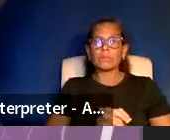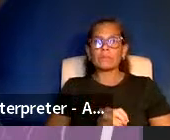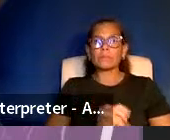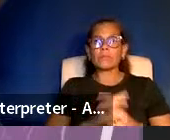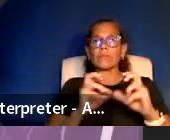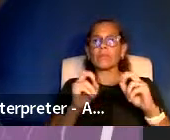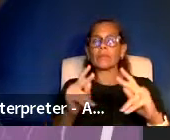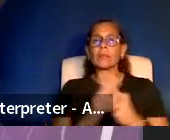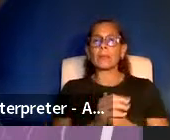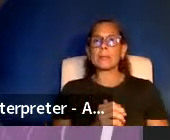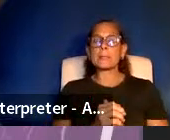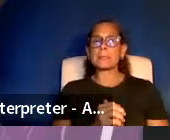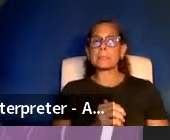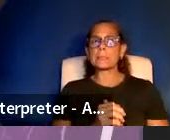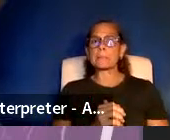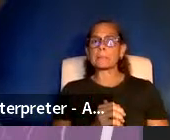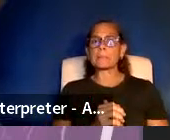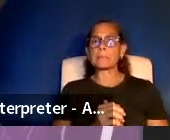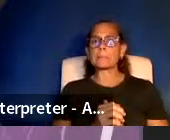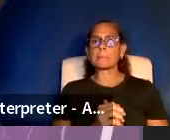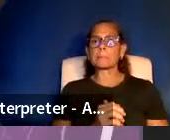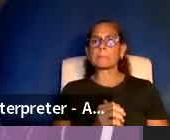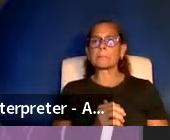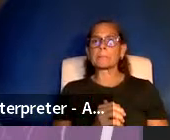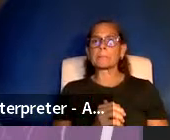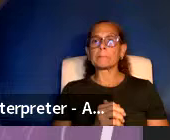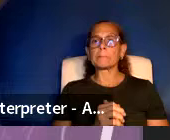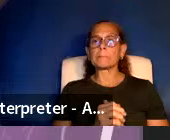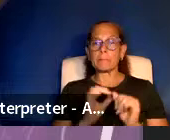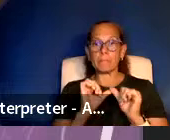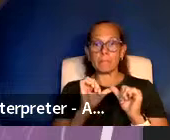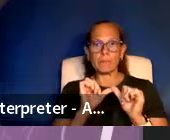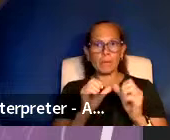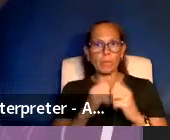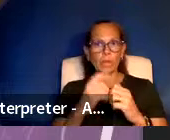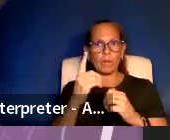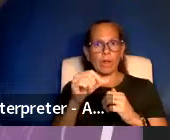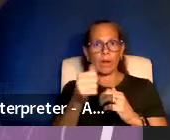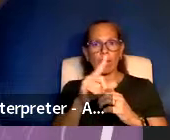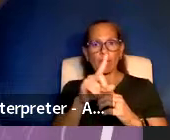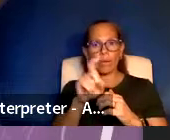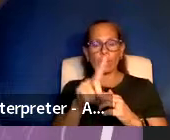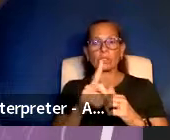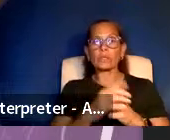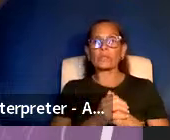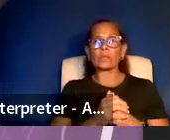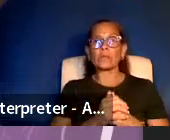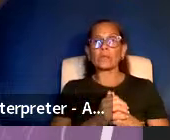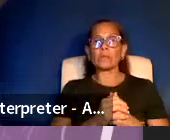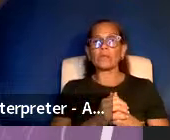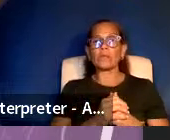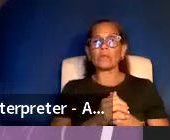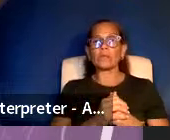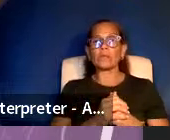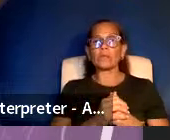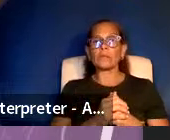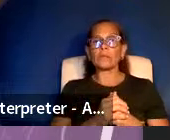Okay. So I maybe I'll continue with an additional question here.